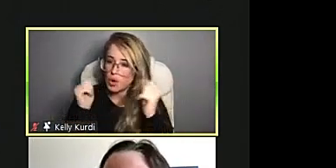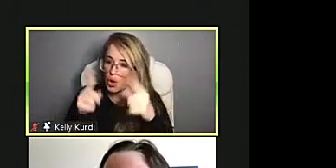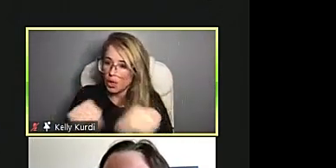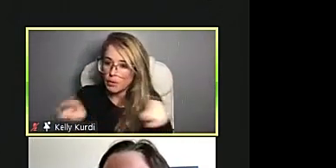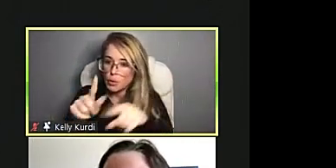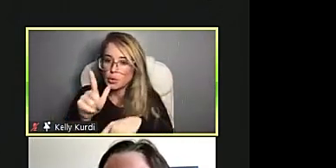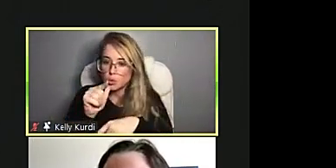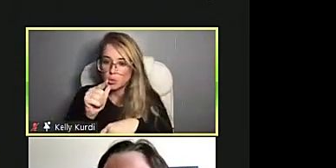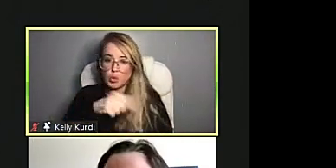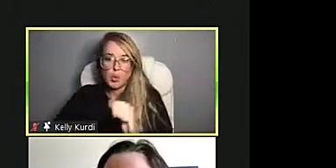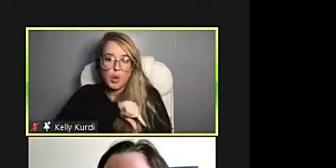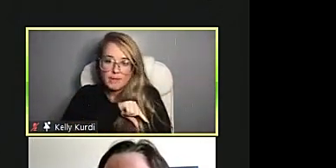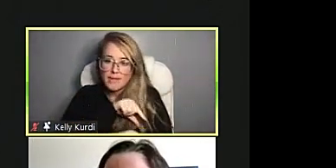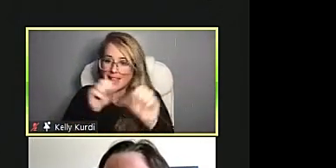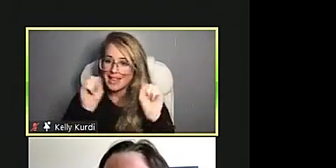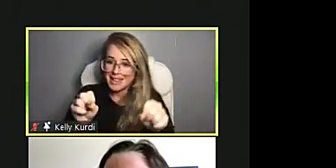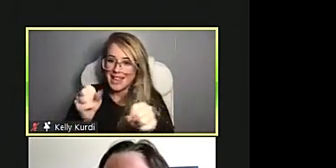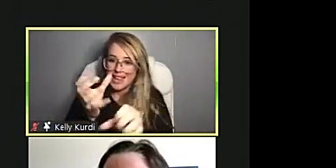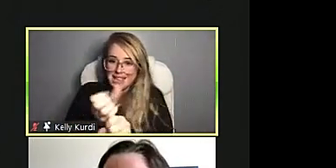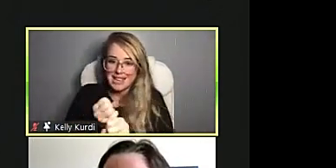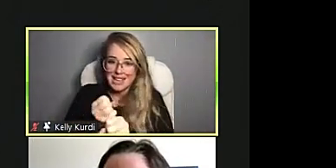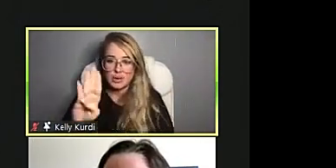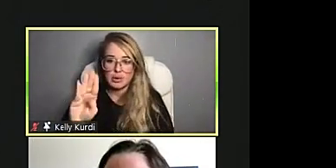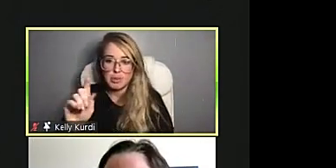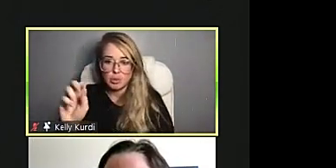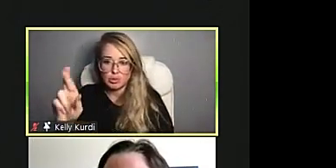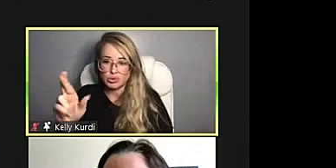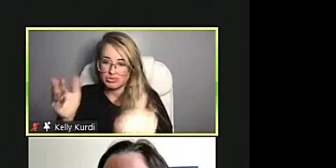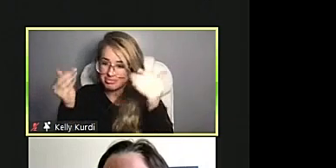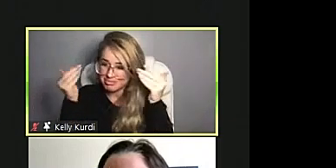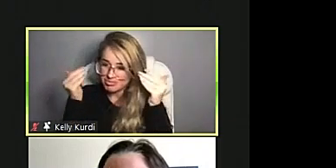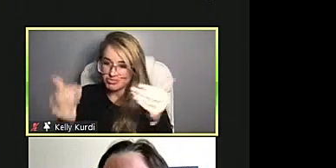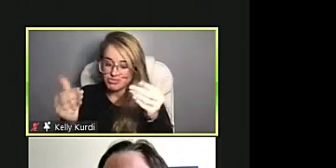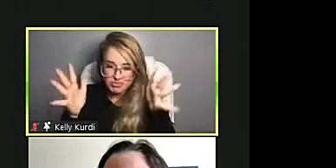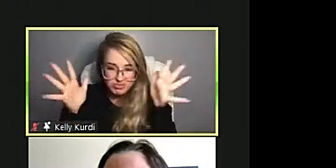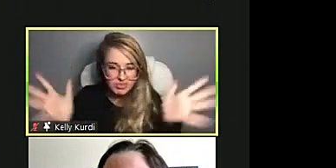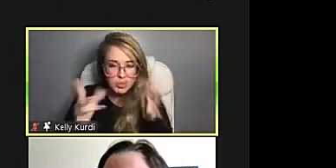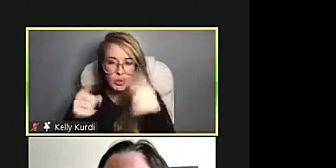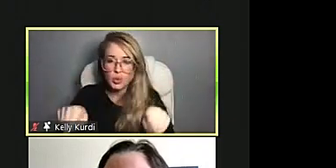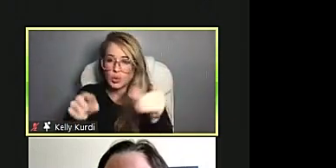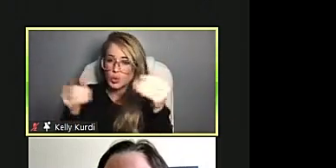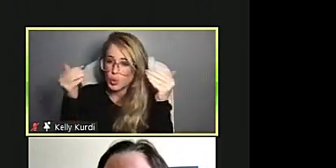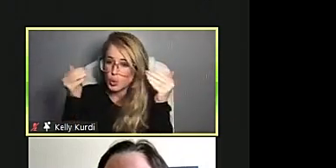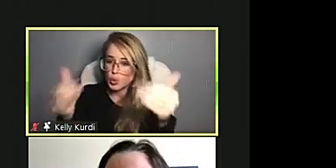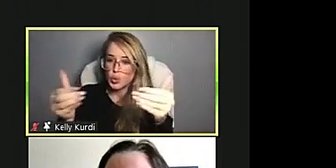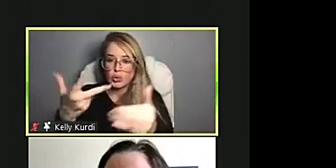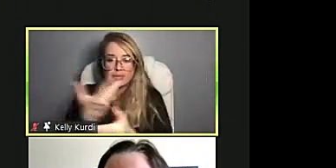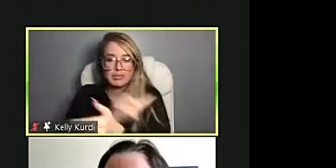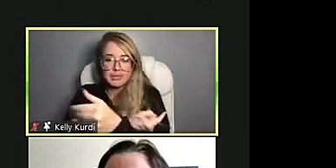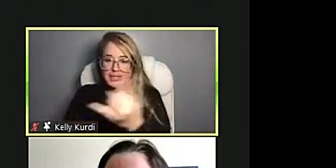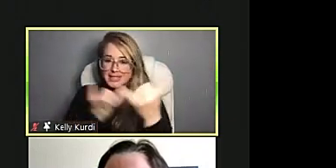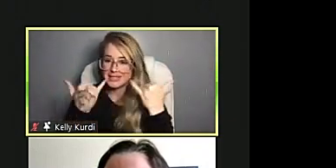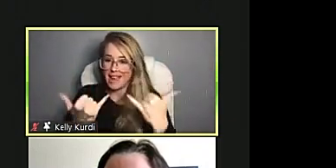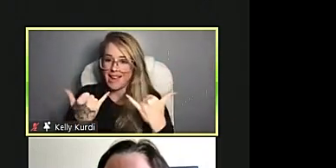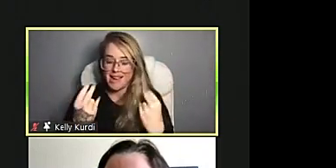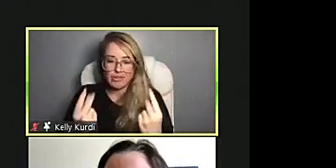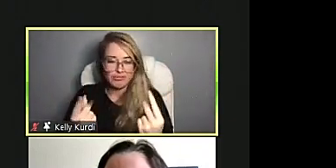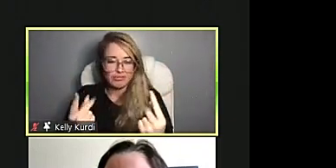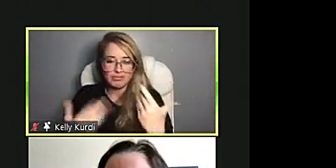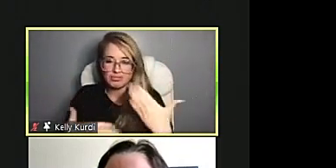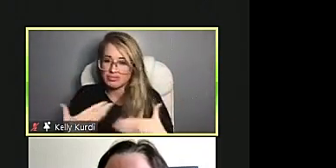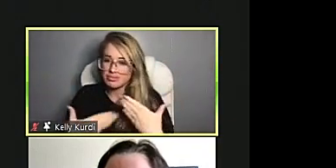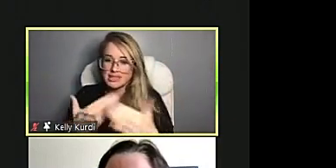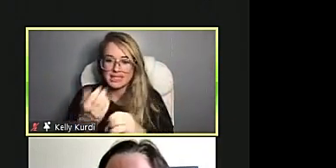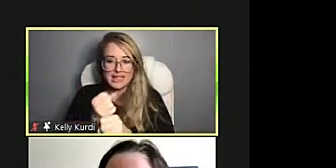are eligible to get the booster shot, we really do encourage people to actively move towards getting that